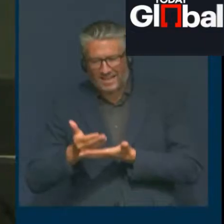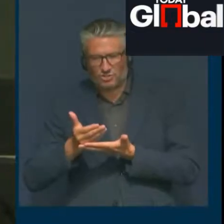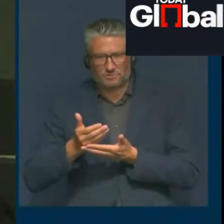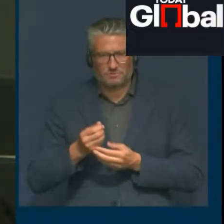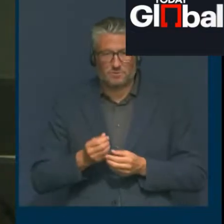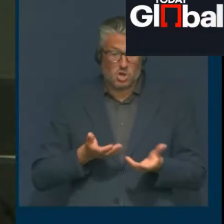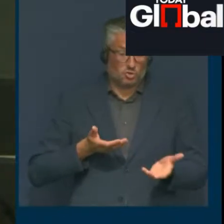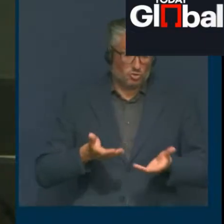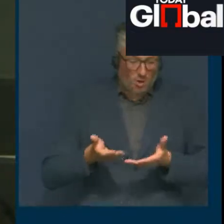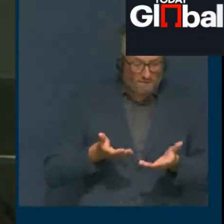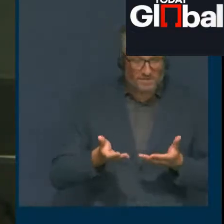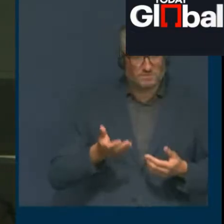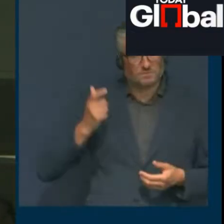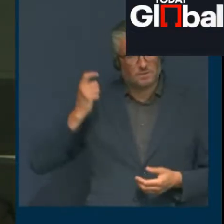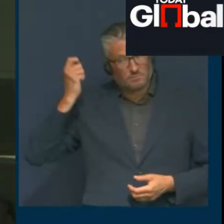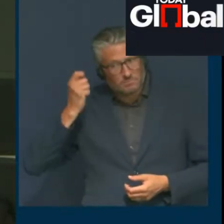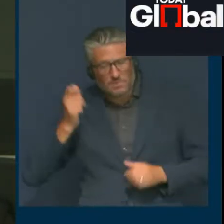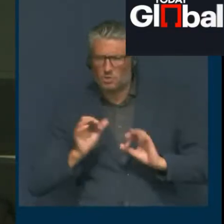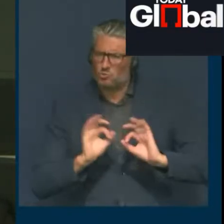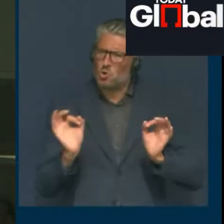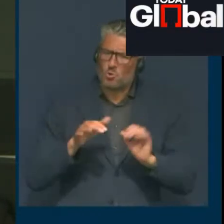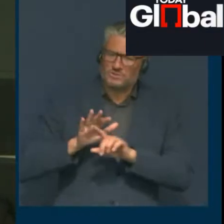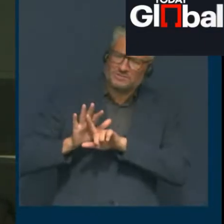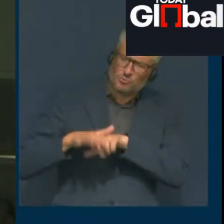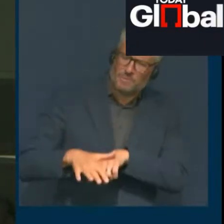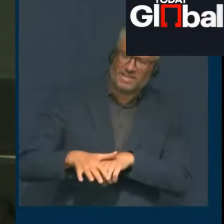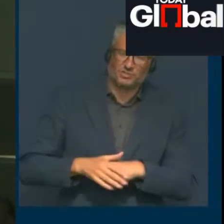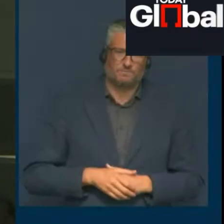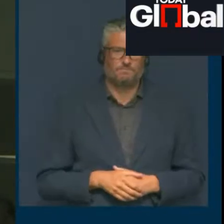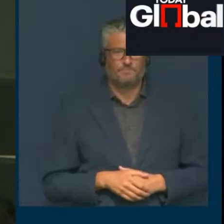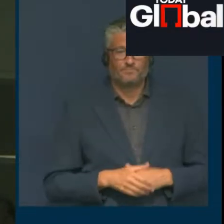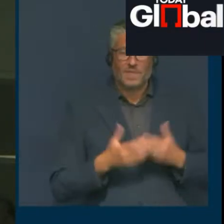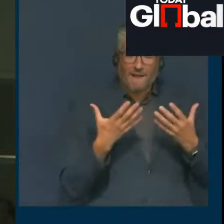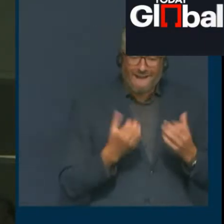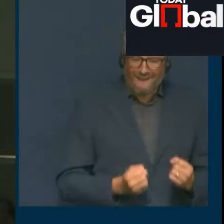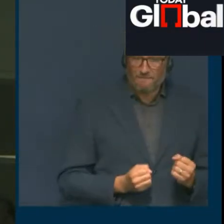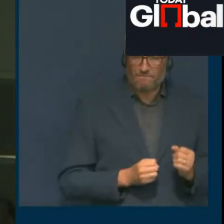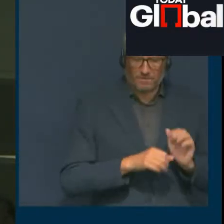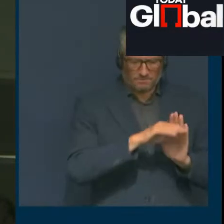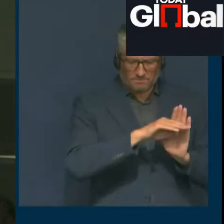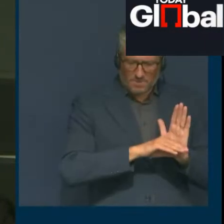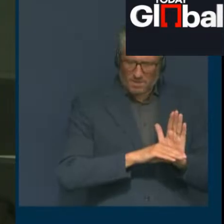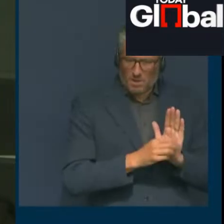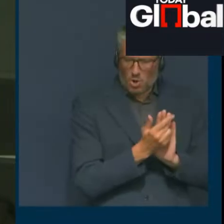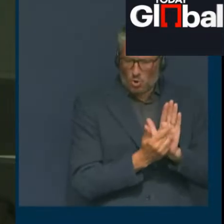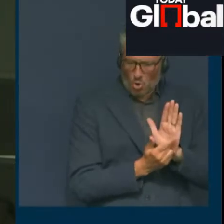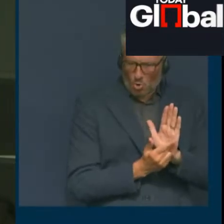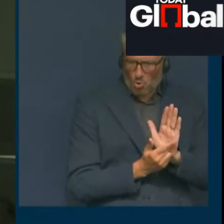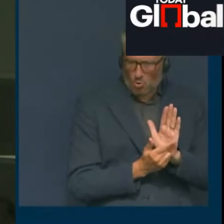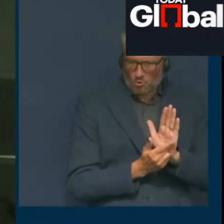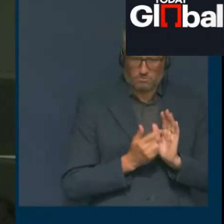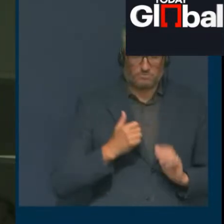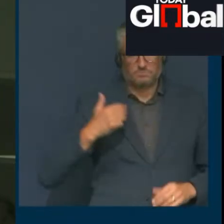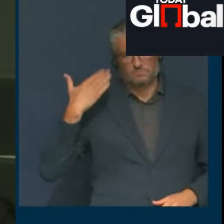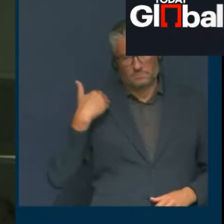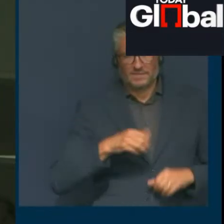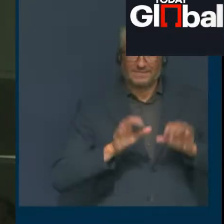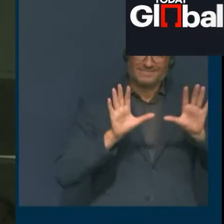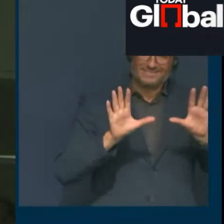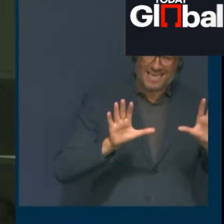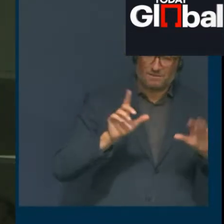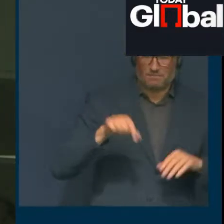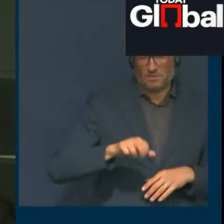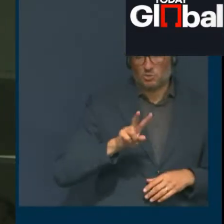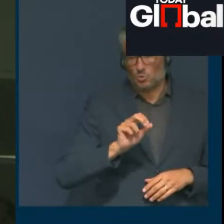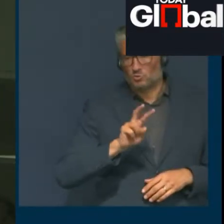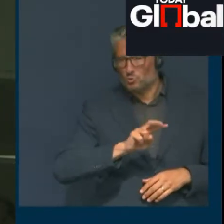without discrimination. The penal law number 10 of 2004 provides for